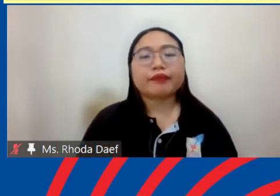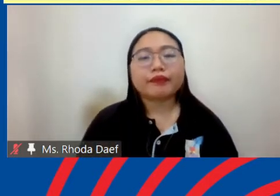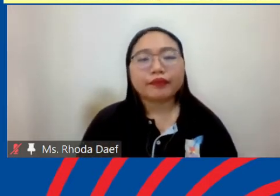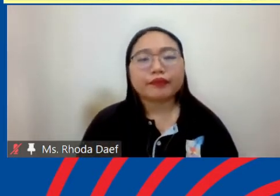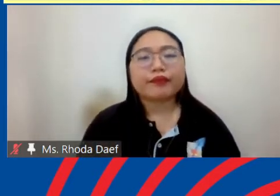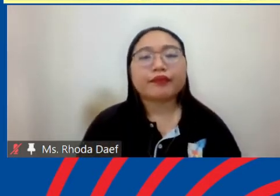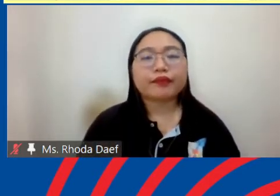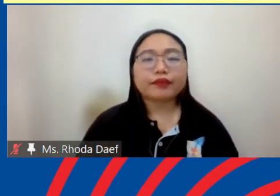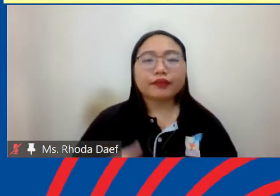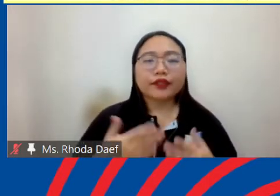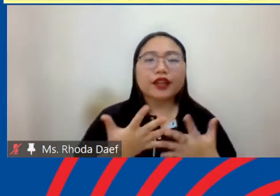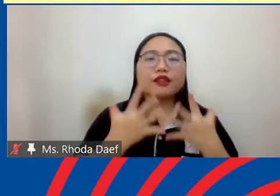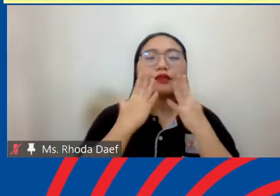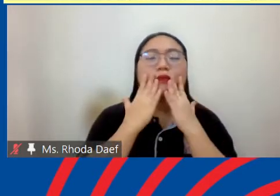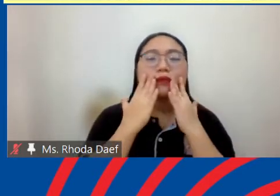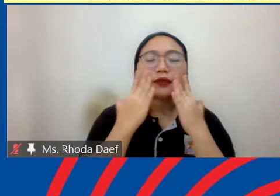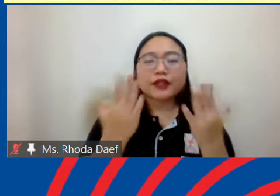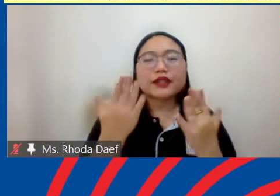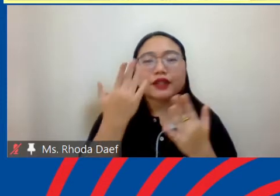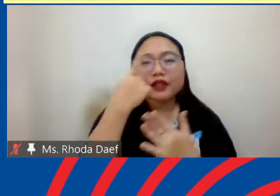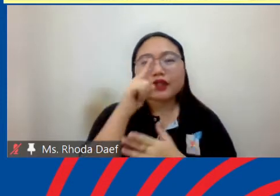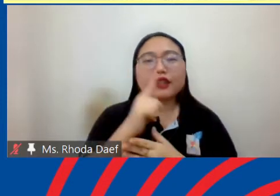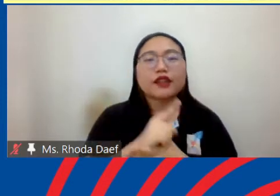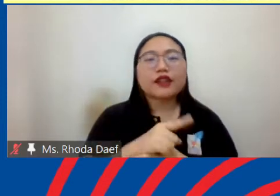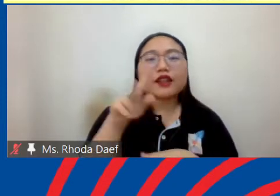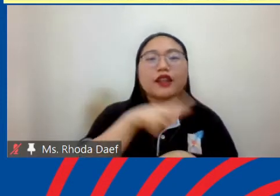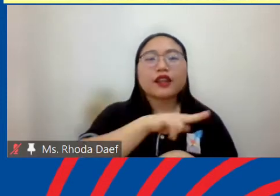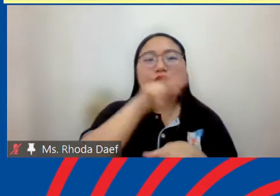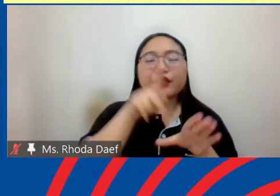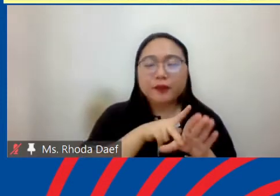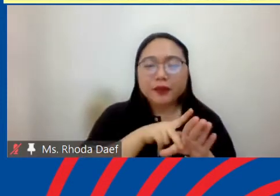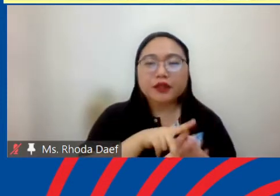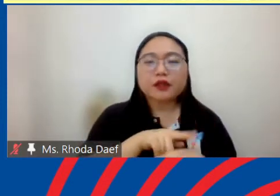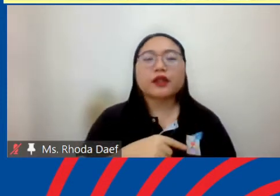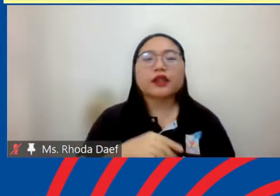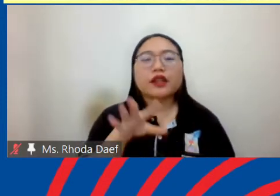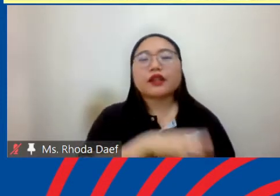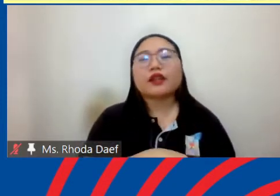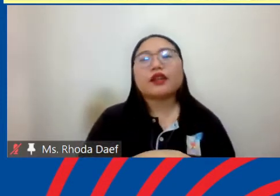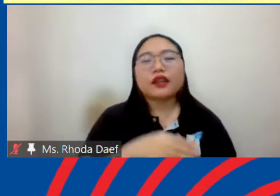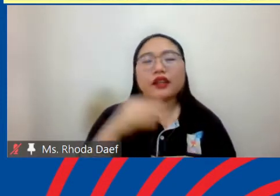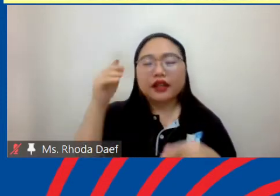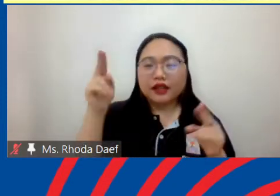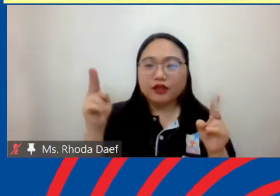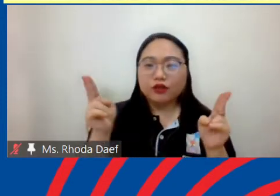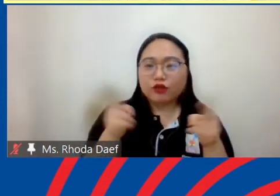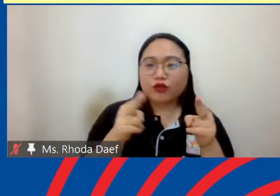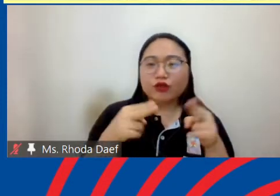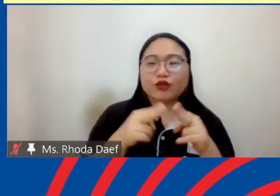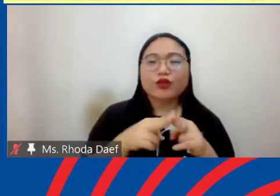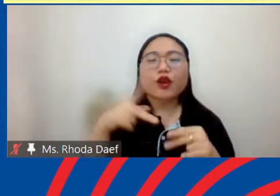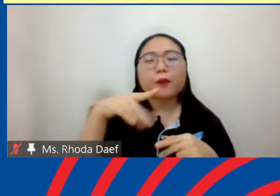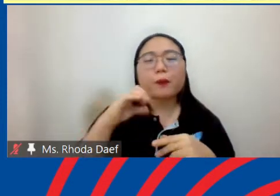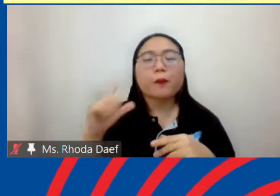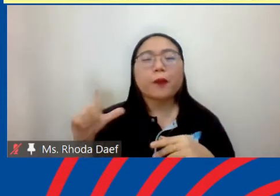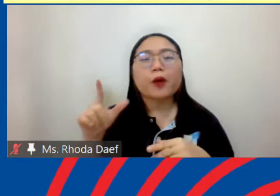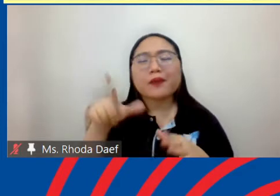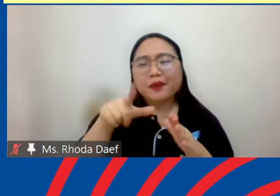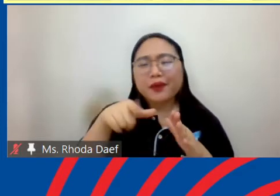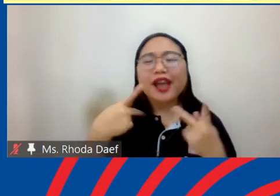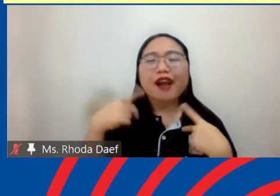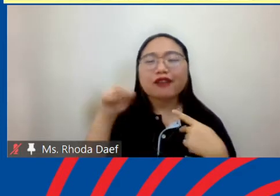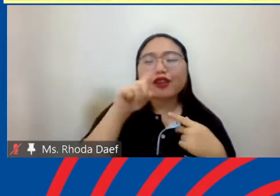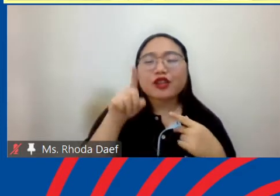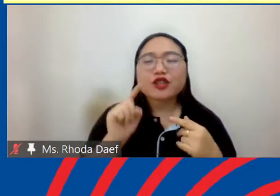Yun. So maraming salamat for participating in that short poll. There will also be questions later, so please